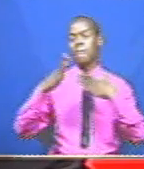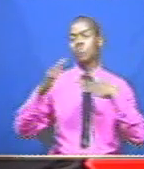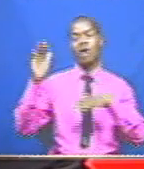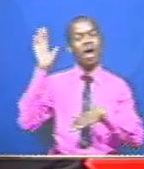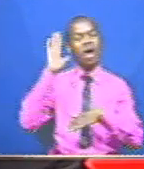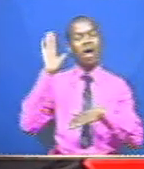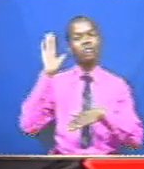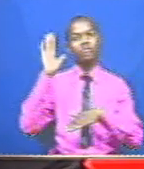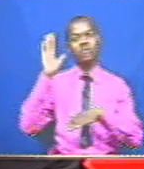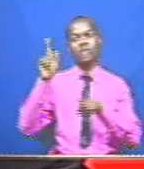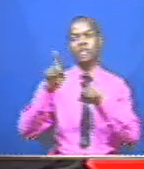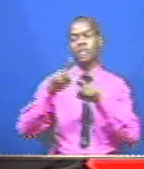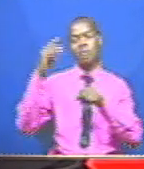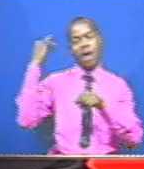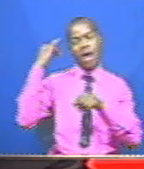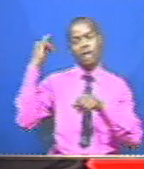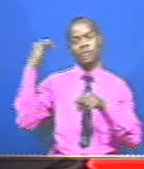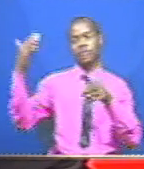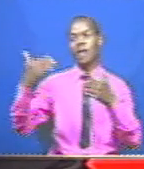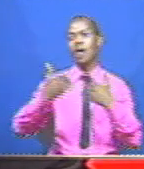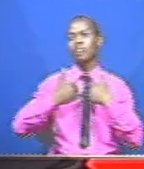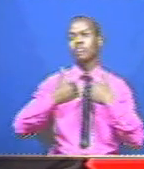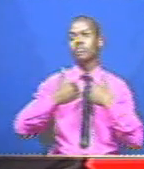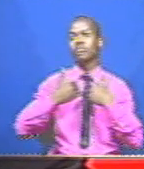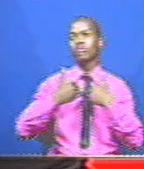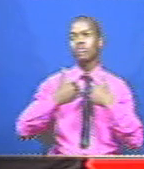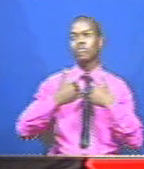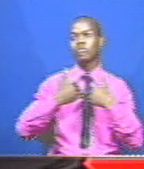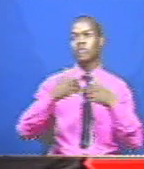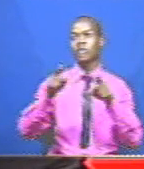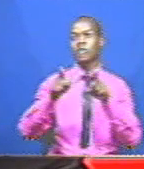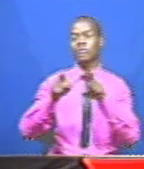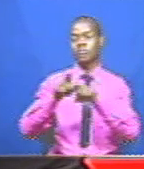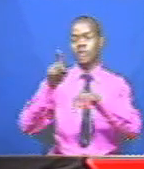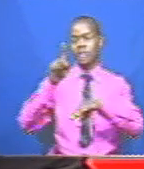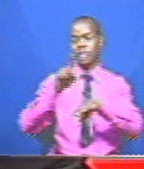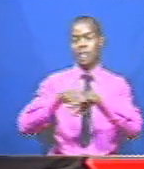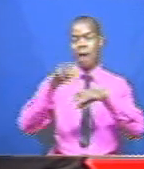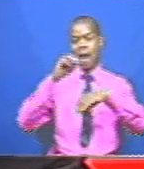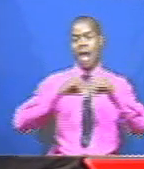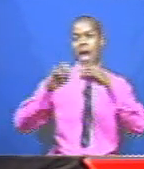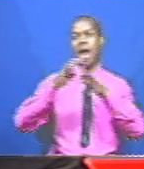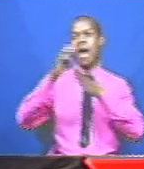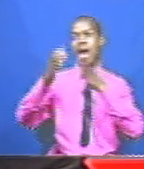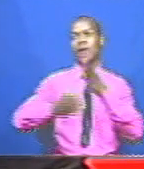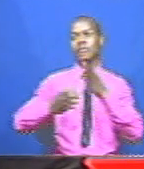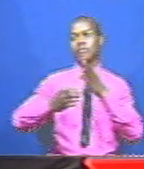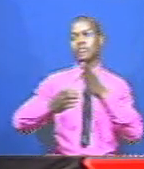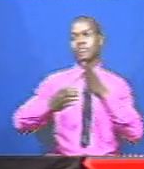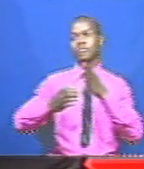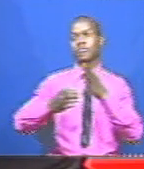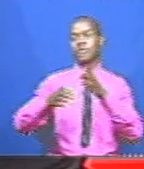They heard our ideas. However, at this point, when that election ended, I took a break out of